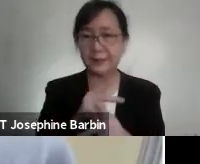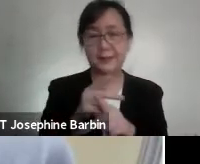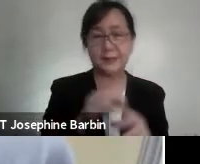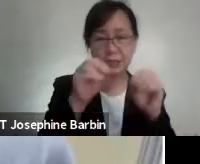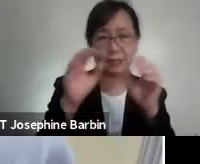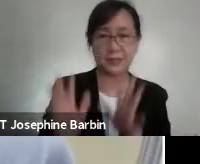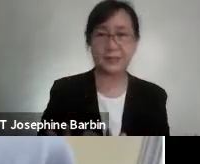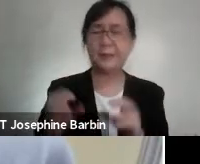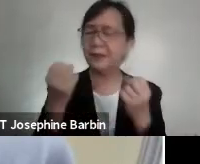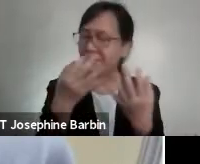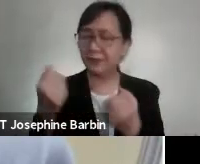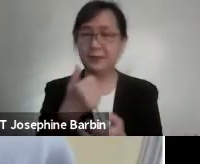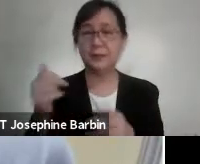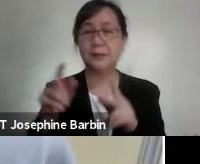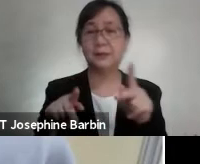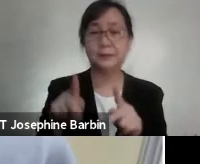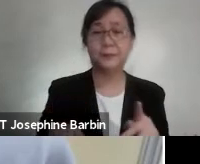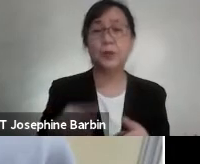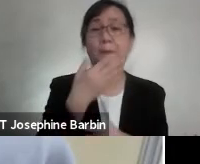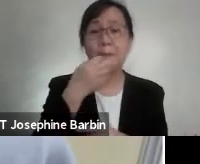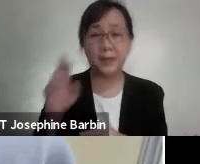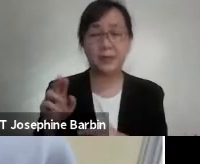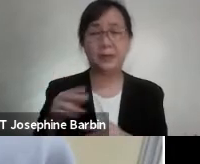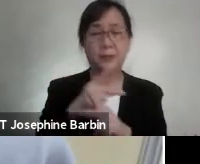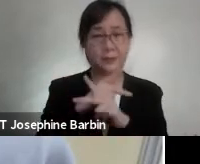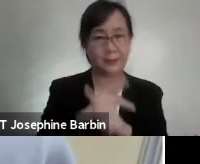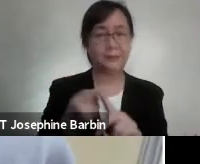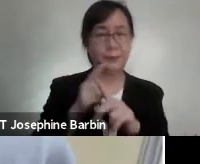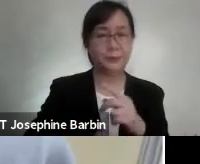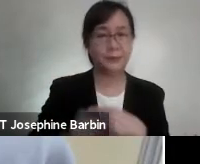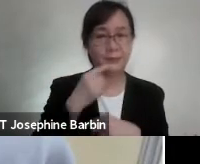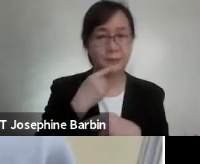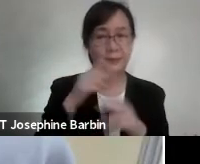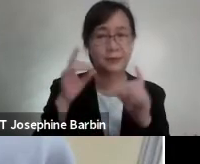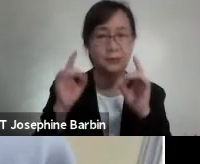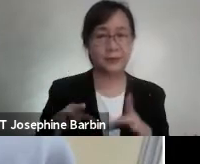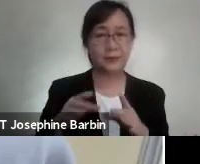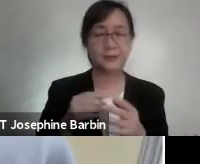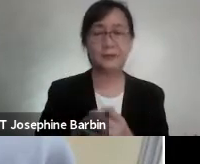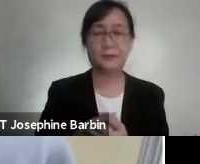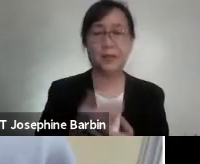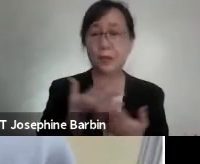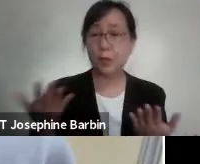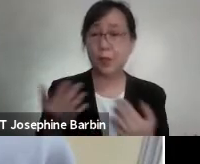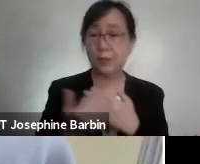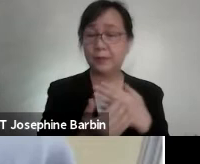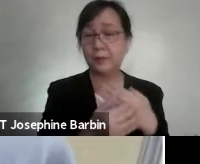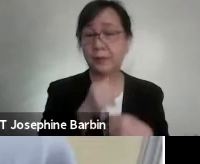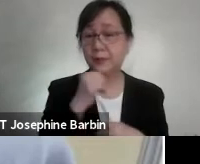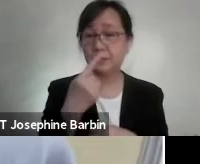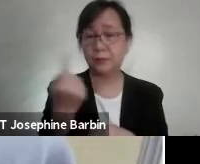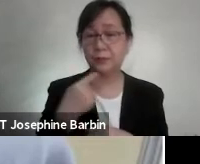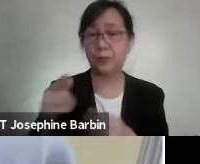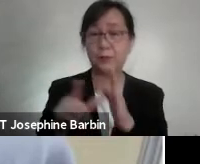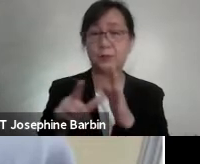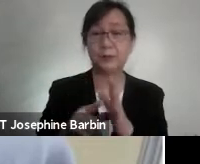and myriad others to better protect them from these serious risks of harm. And they're calling not only for